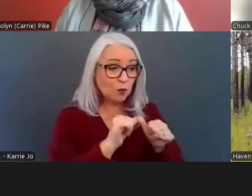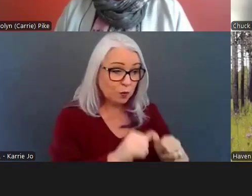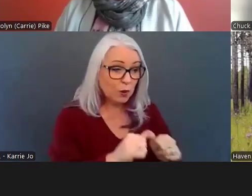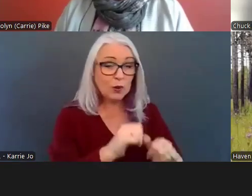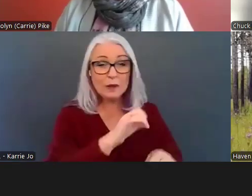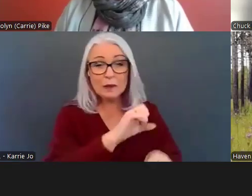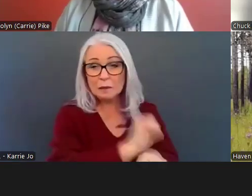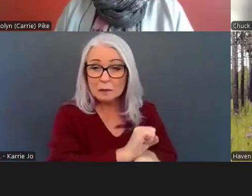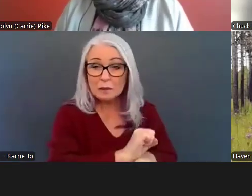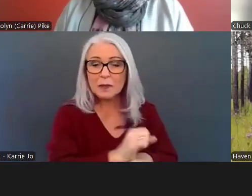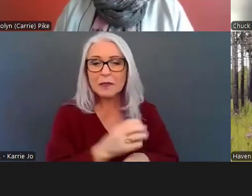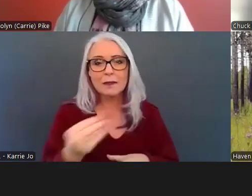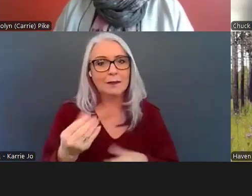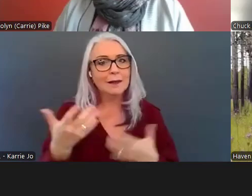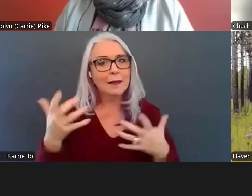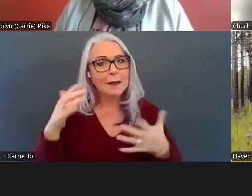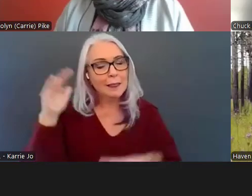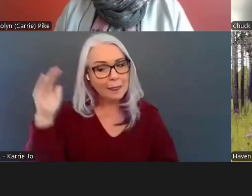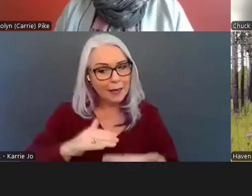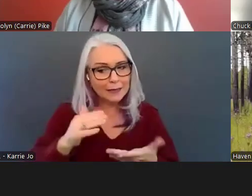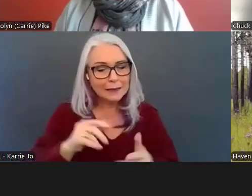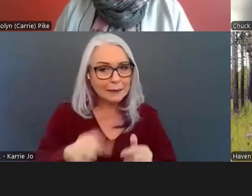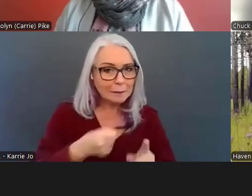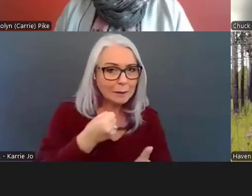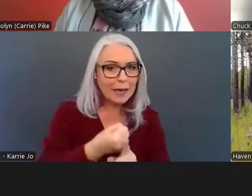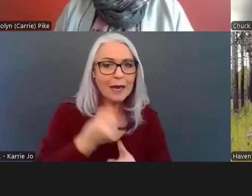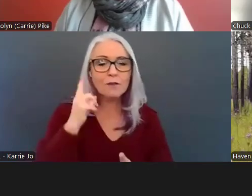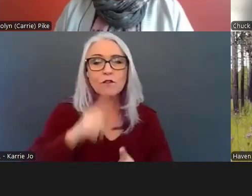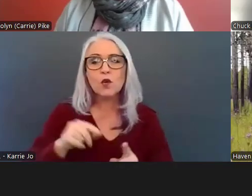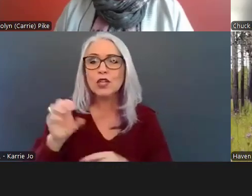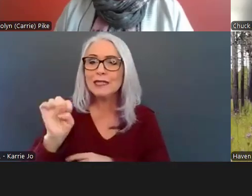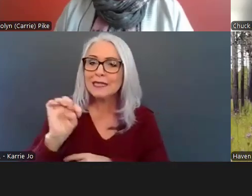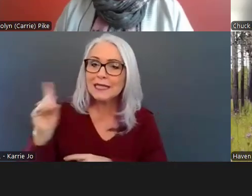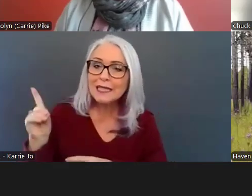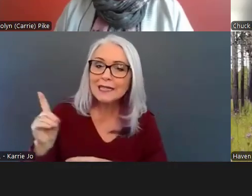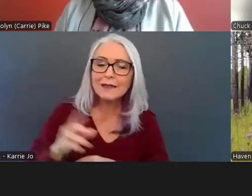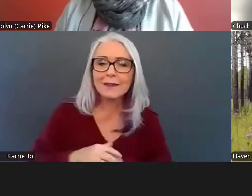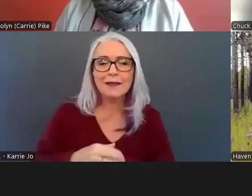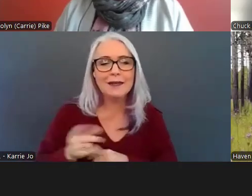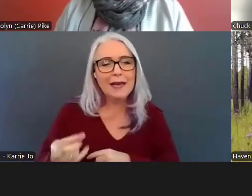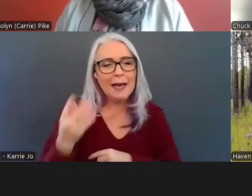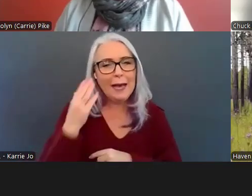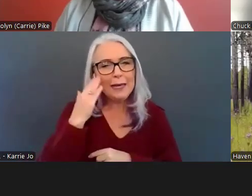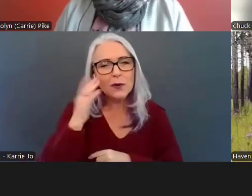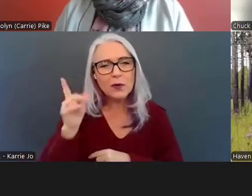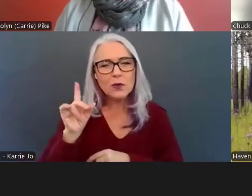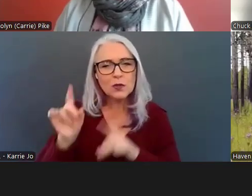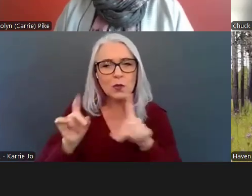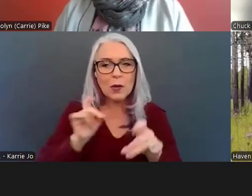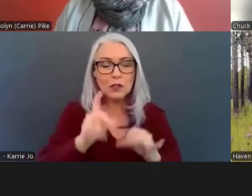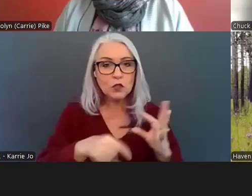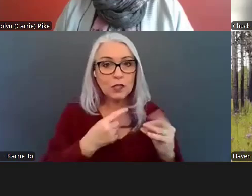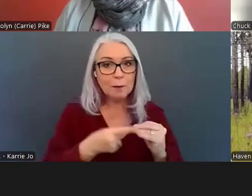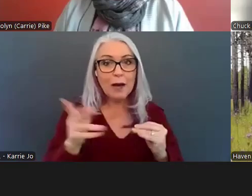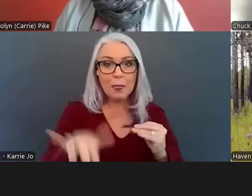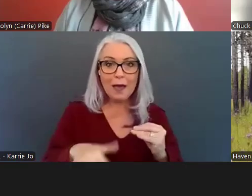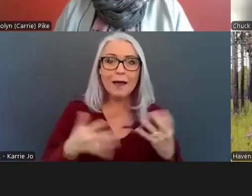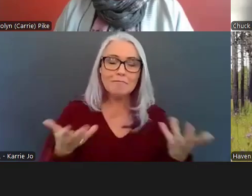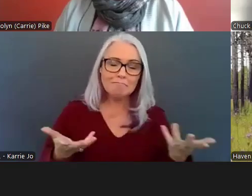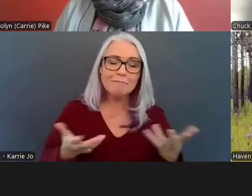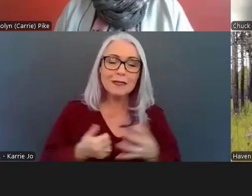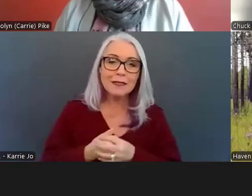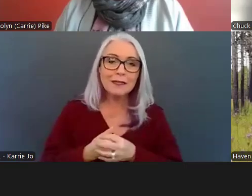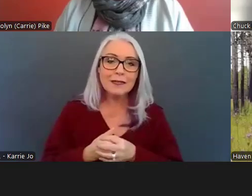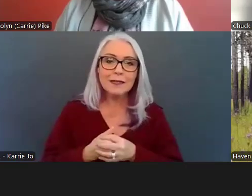And so, trying to, accommodate that. Looks like there's a question around deer browse. I mean, it's a huge, and